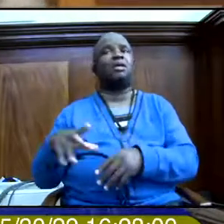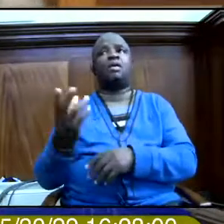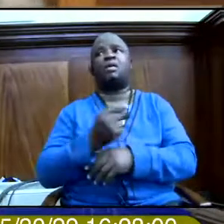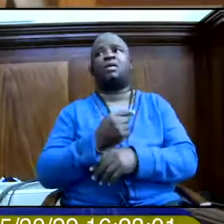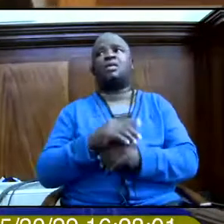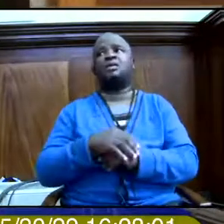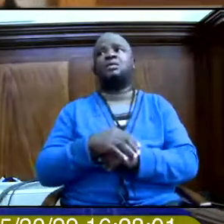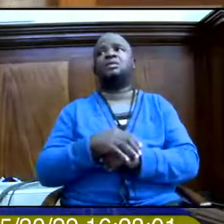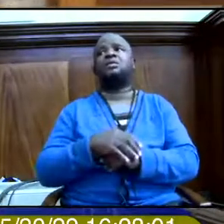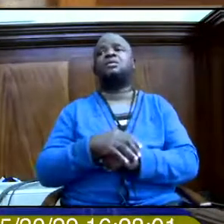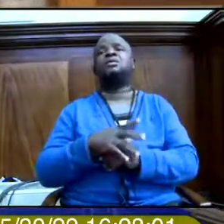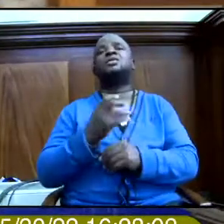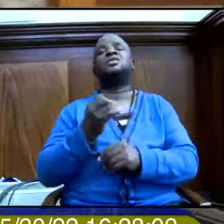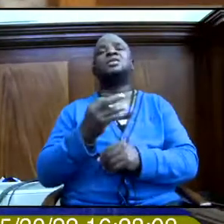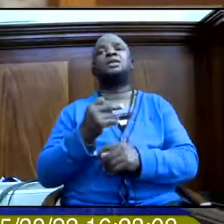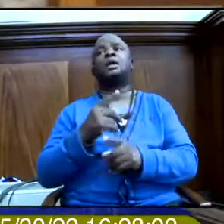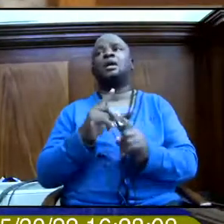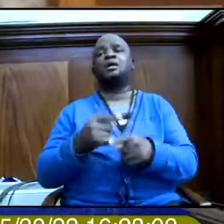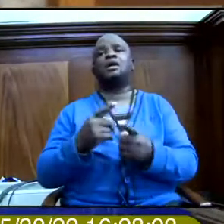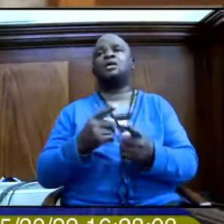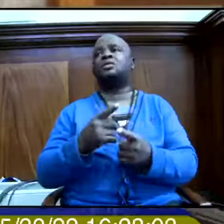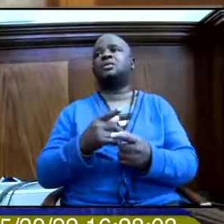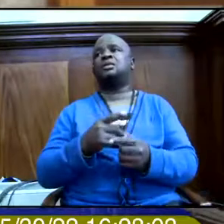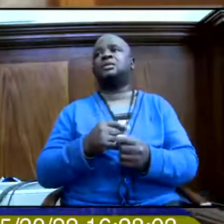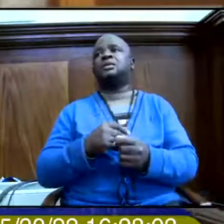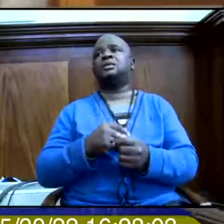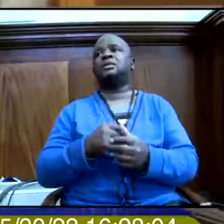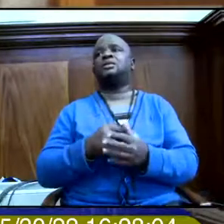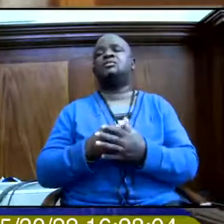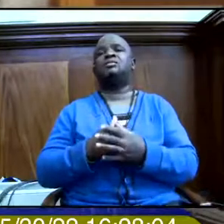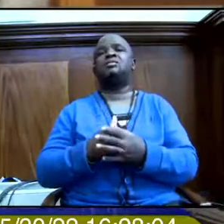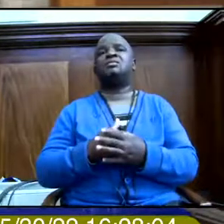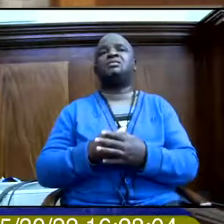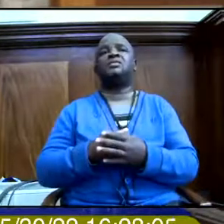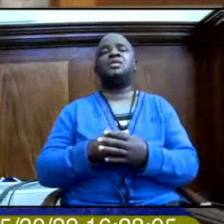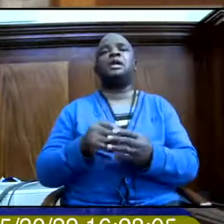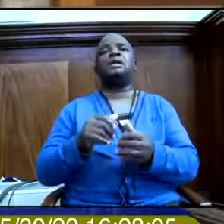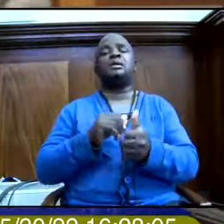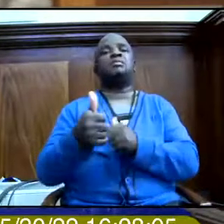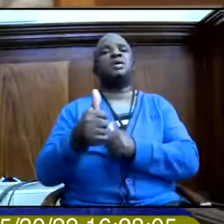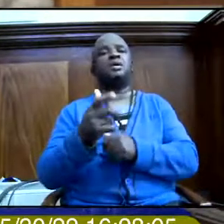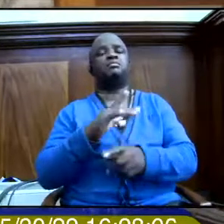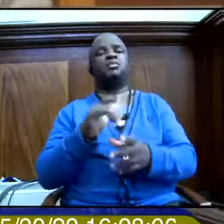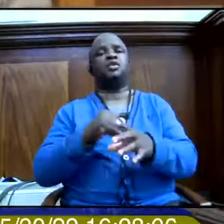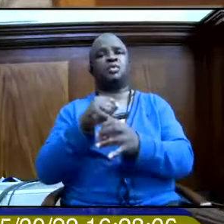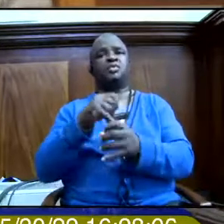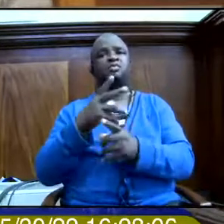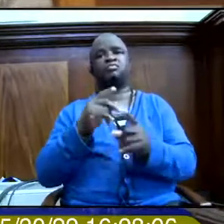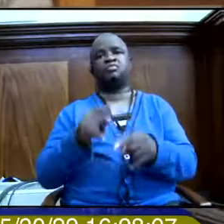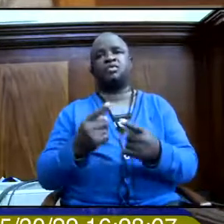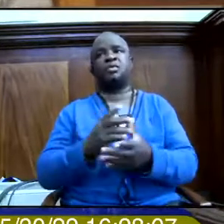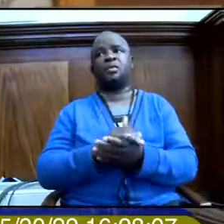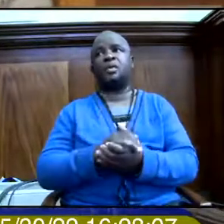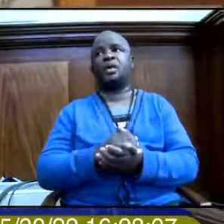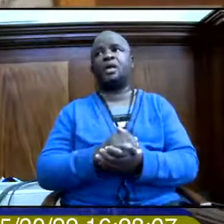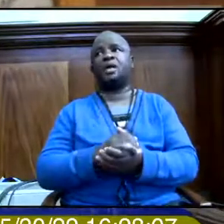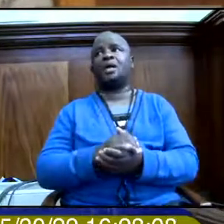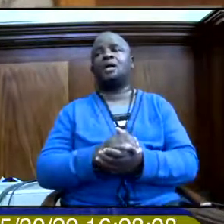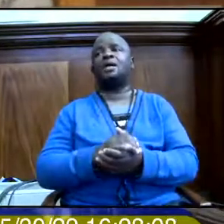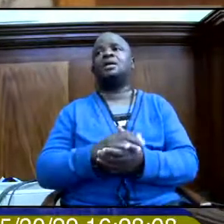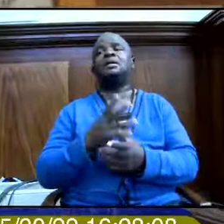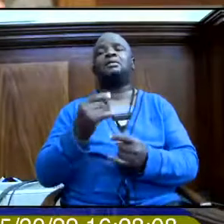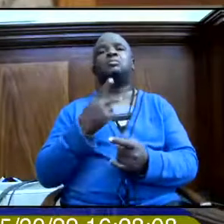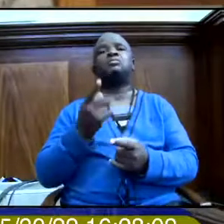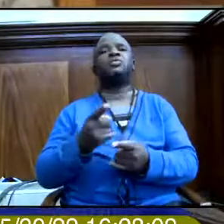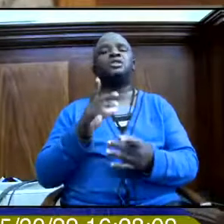when you try to avoid you can't even avoid the the the portals it's just a matter of